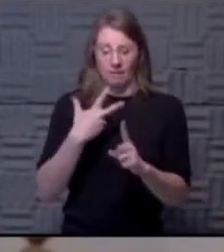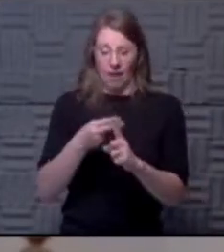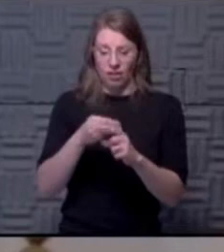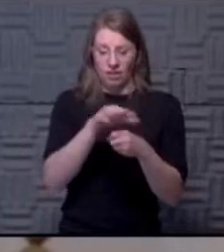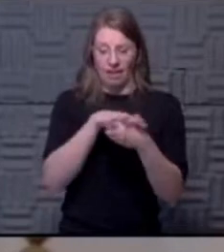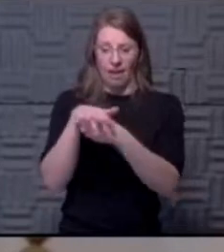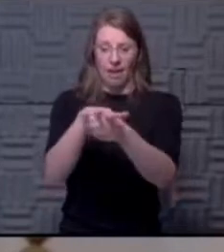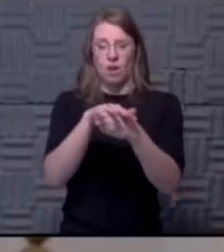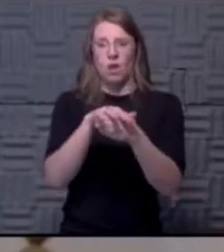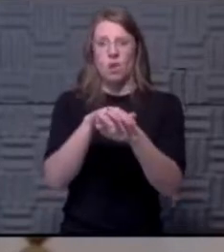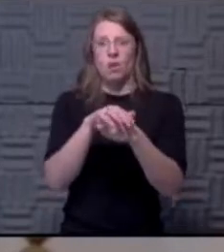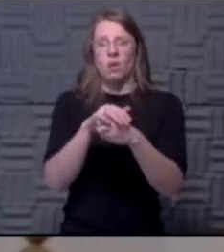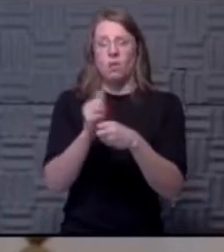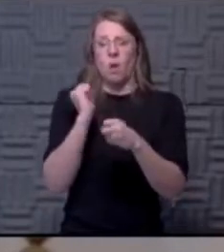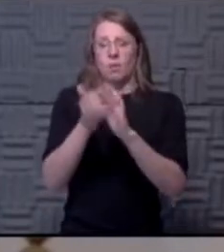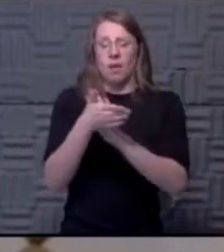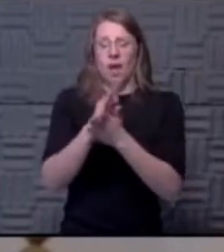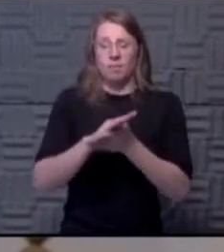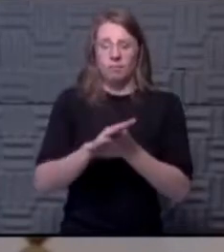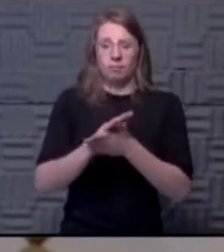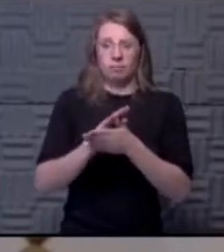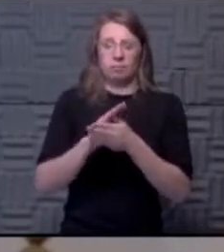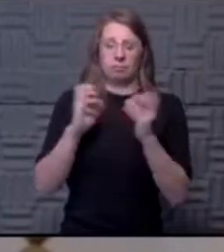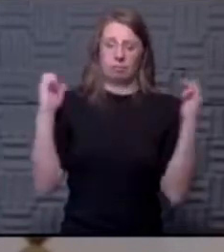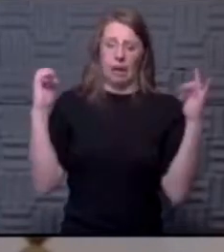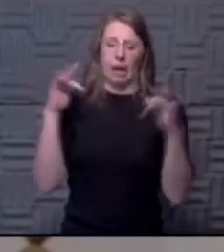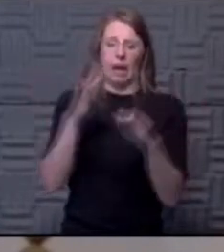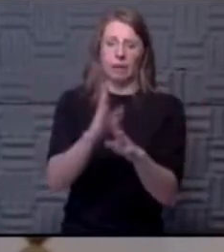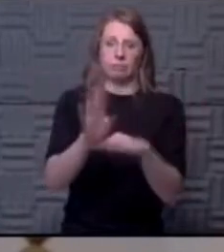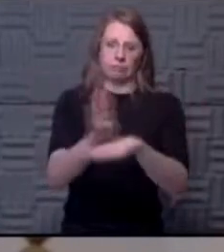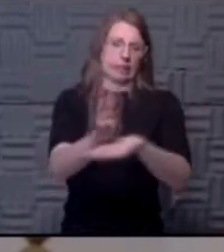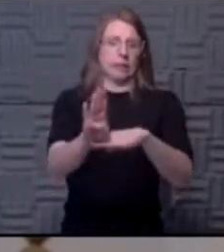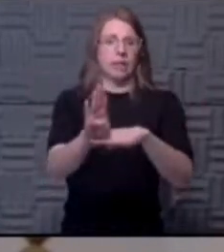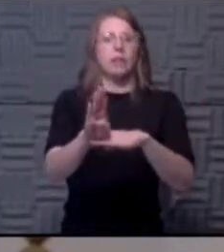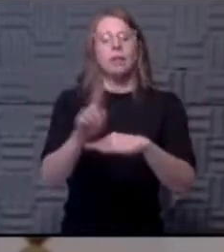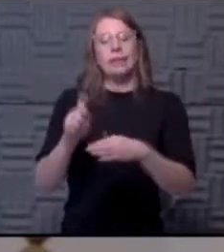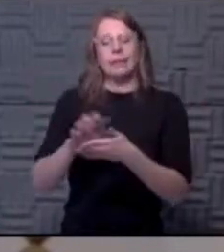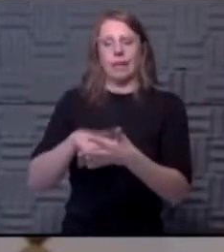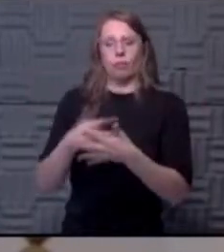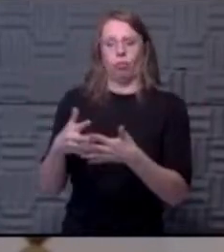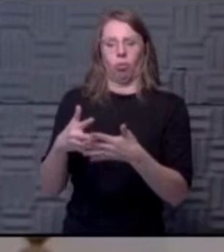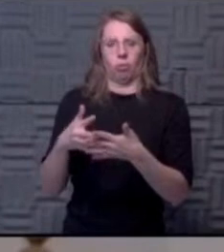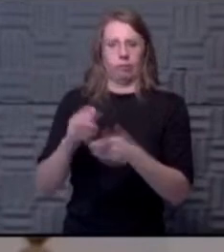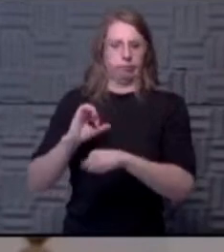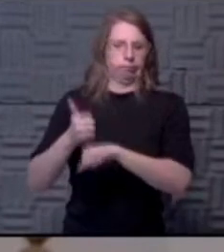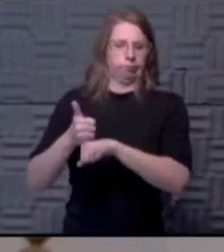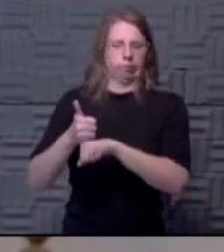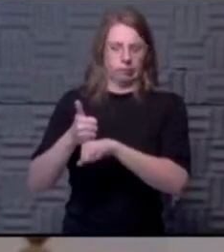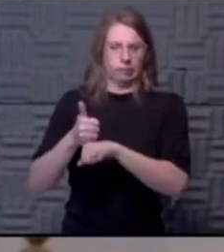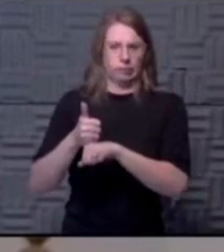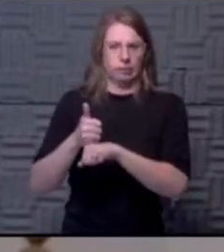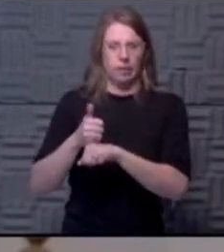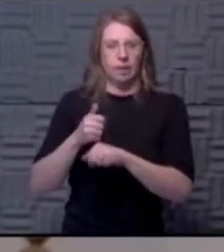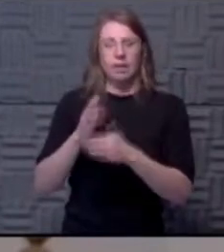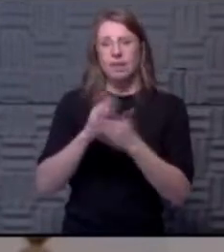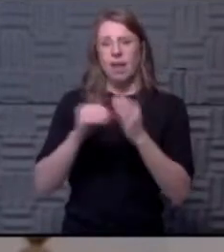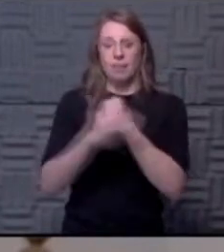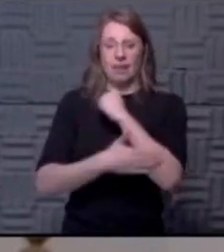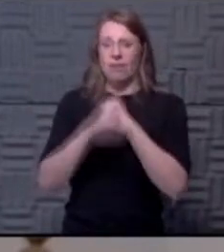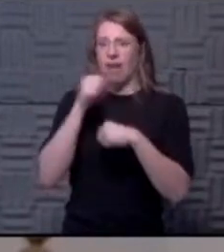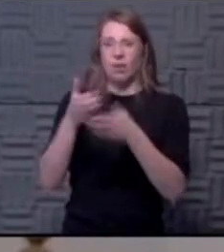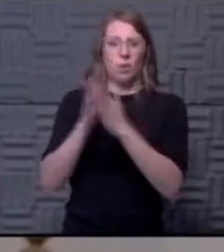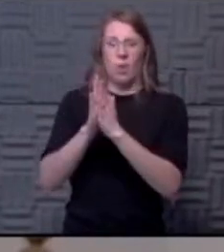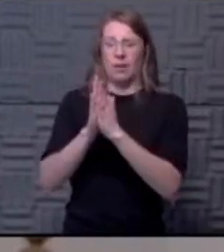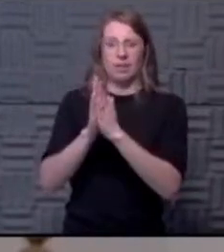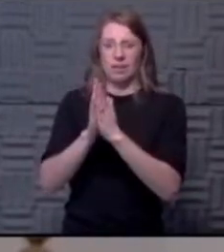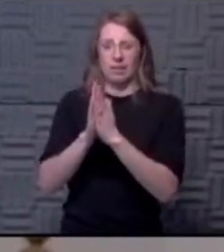sites won't get overly flooded as long as there's a scheduling mechanism in place. We actually have some counties that are not requesting vaccine, even